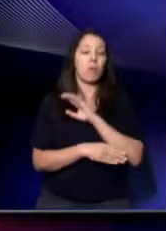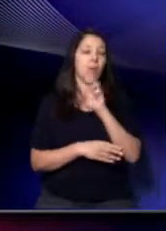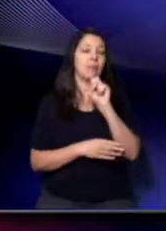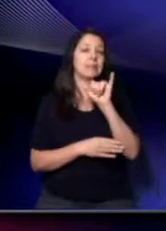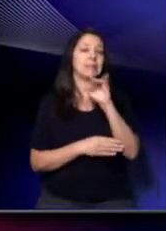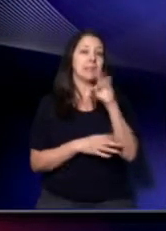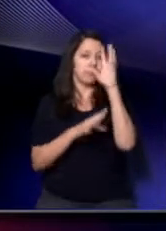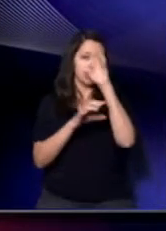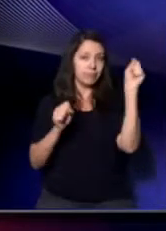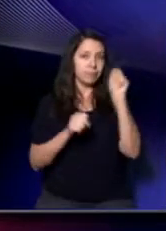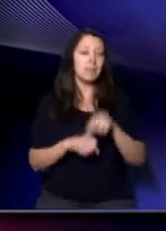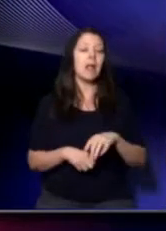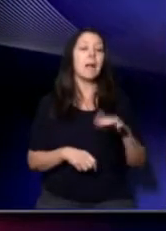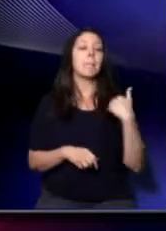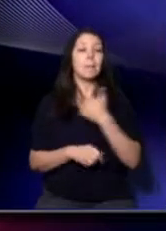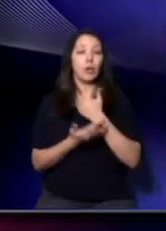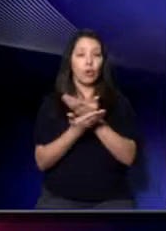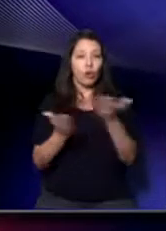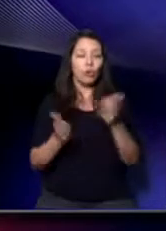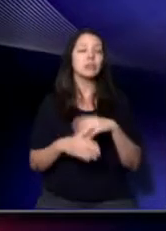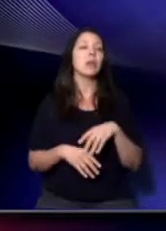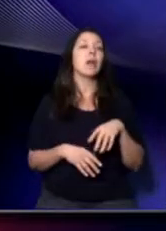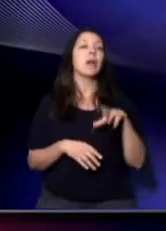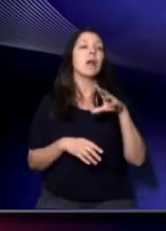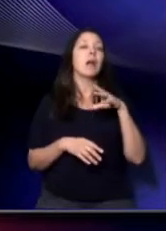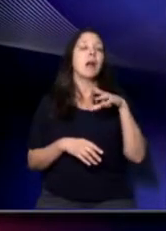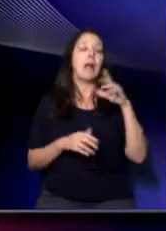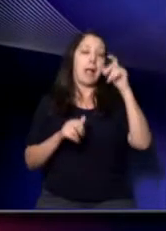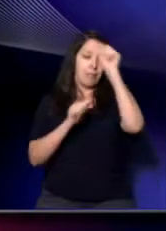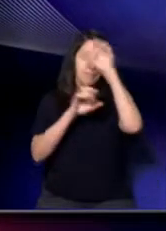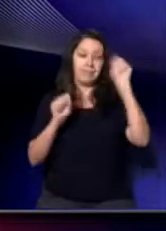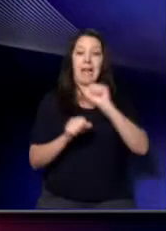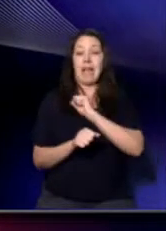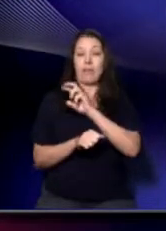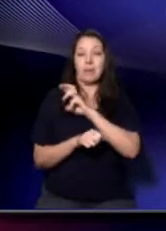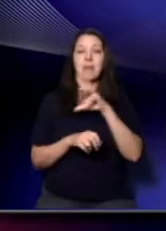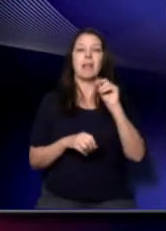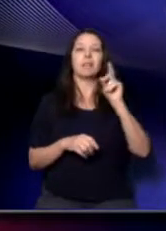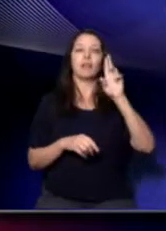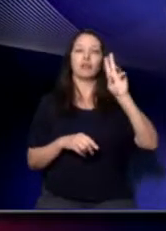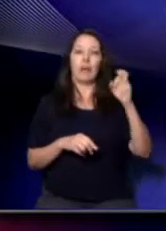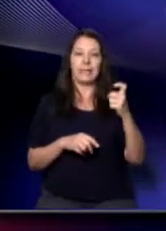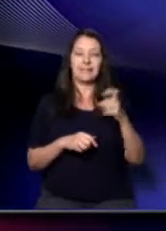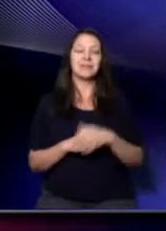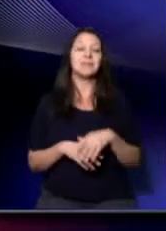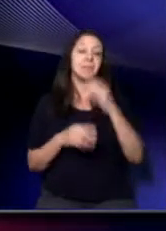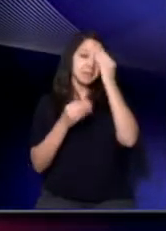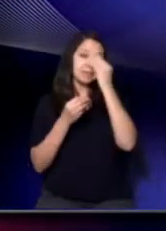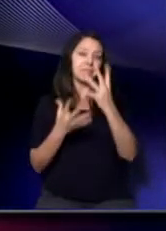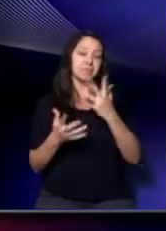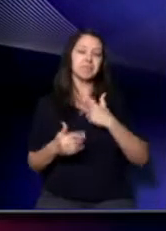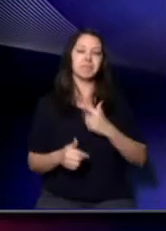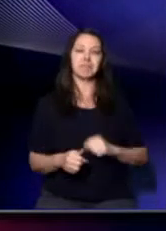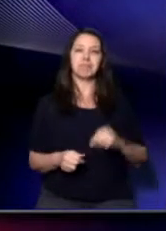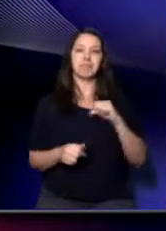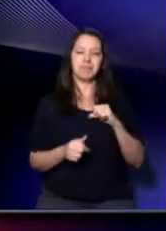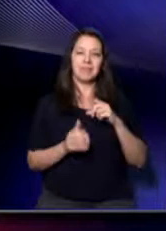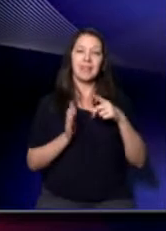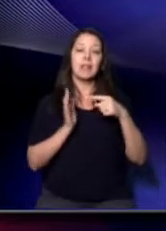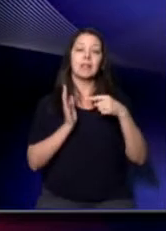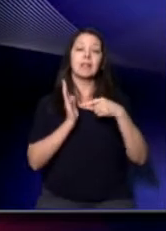Board, Superintendent Reichman, and Dr. Rex. I'm honored to share with you this afternoon a video of Tucson campus